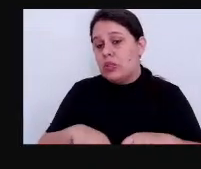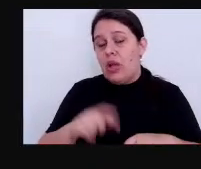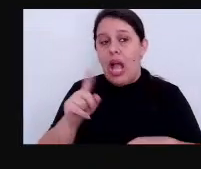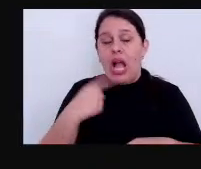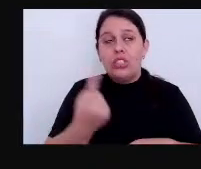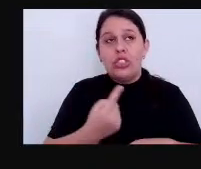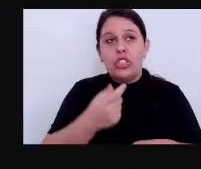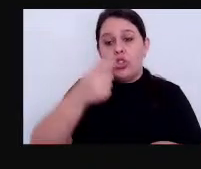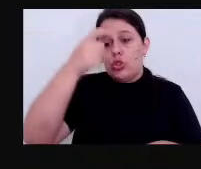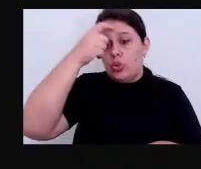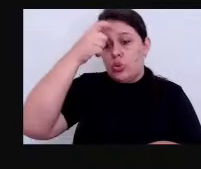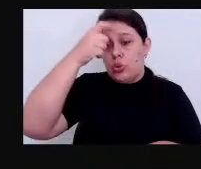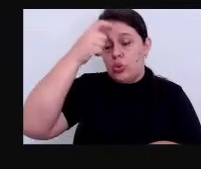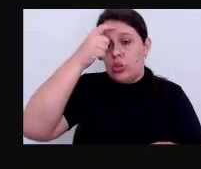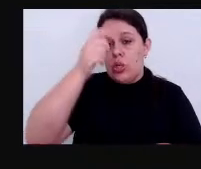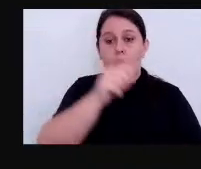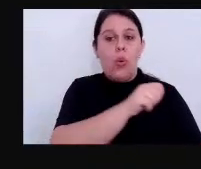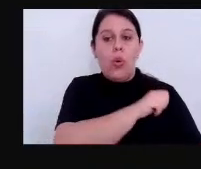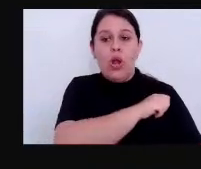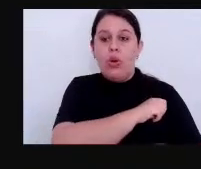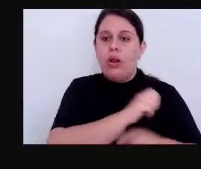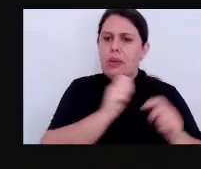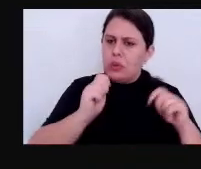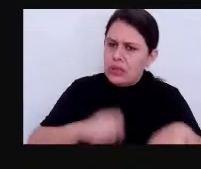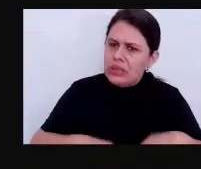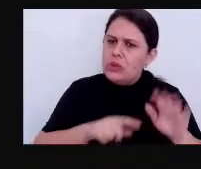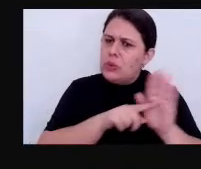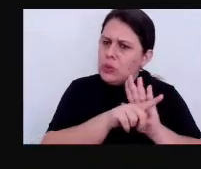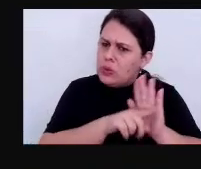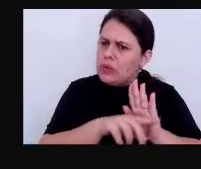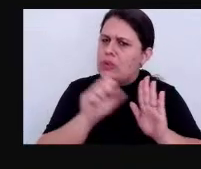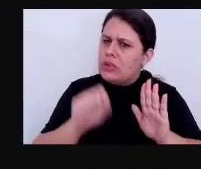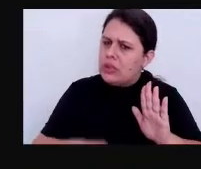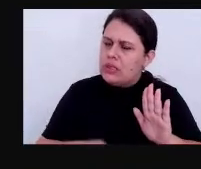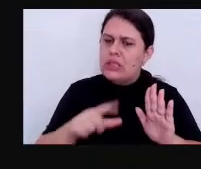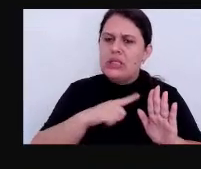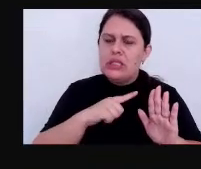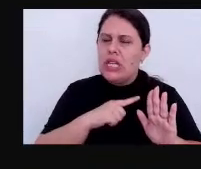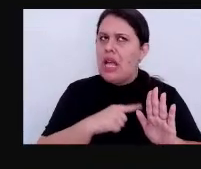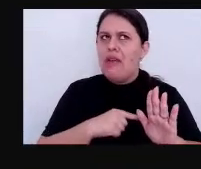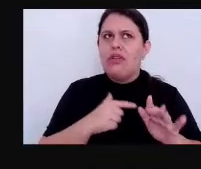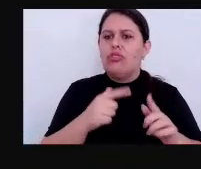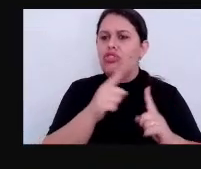whether plagiarism has been committed with the help of AI. I know we have, I think it's called